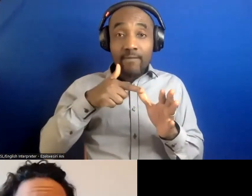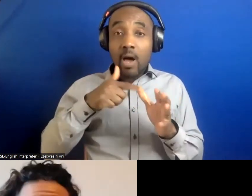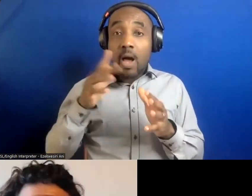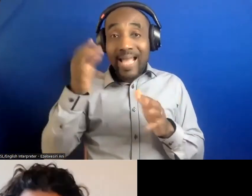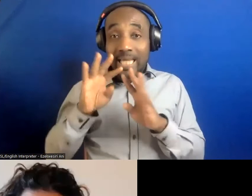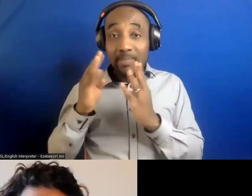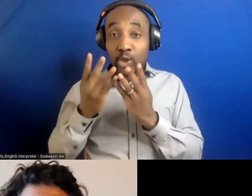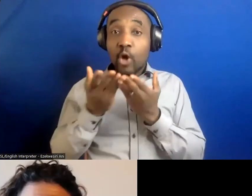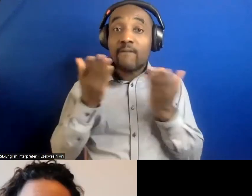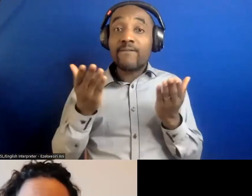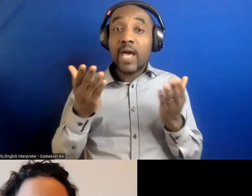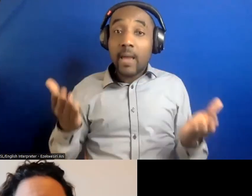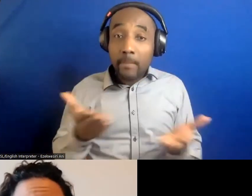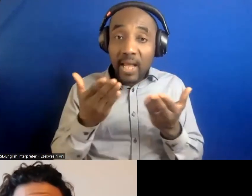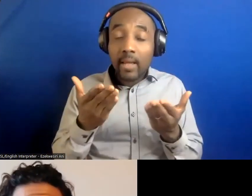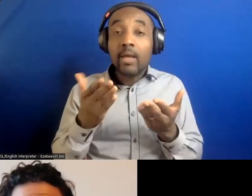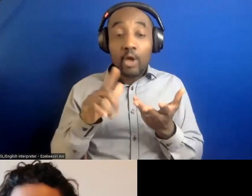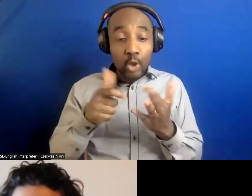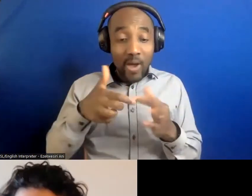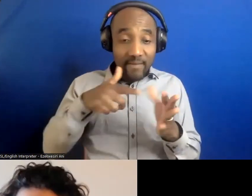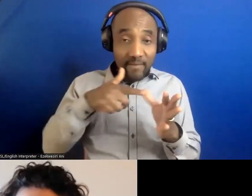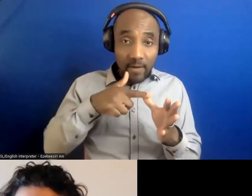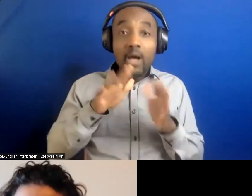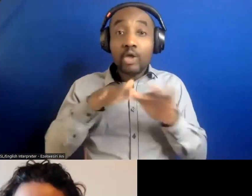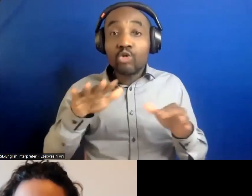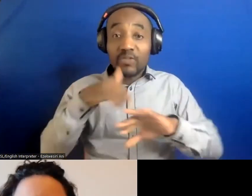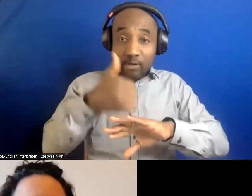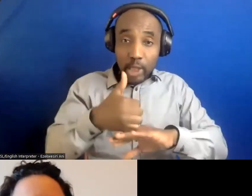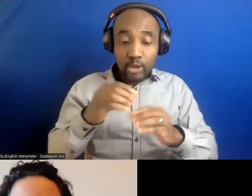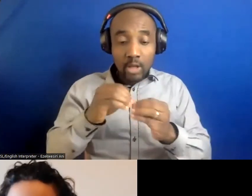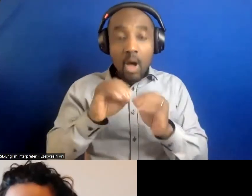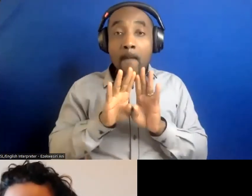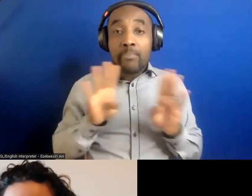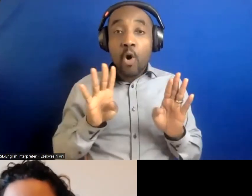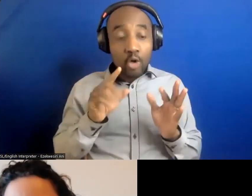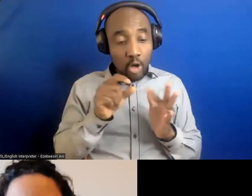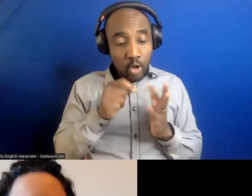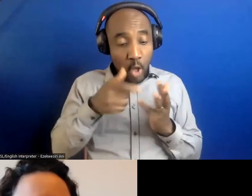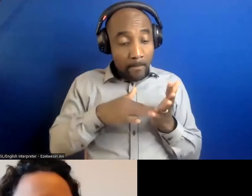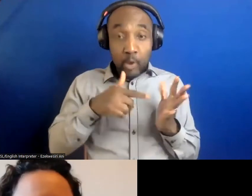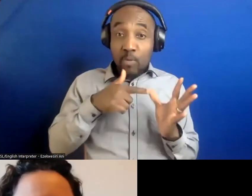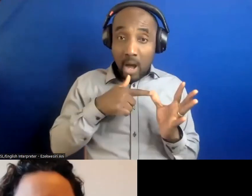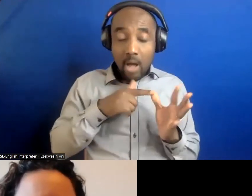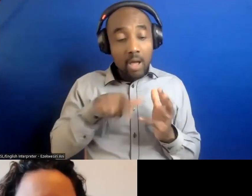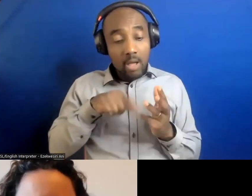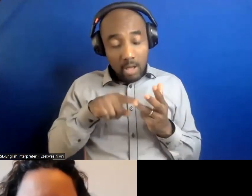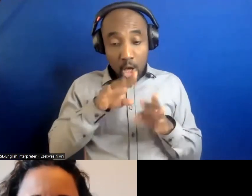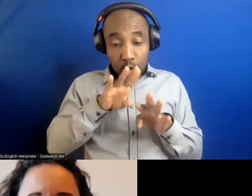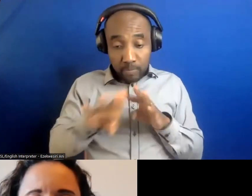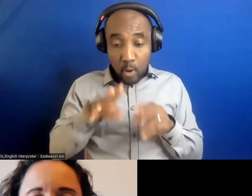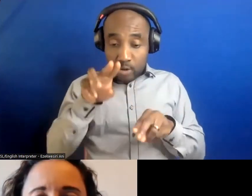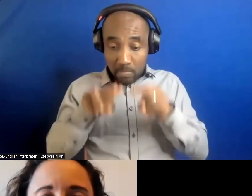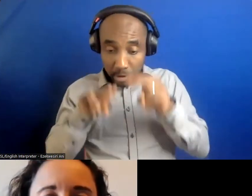the UEFA Children's Foundation, a board member at Puma, and she sits on the Sports Monitoring Advisory